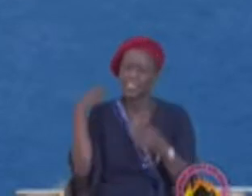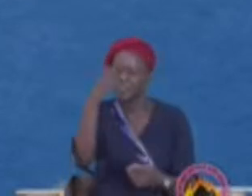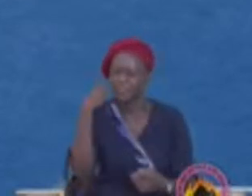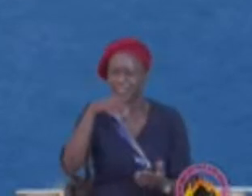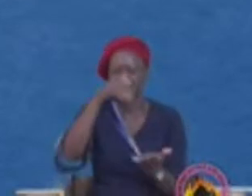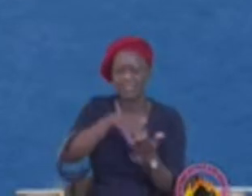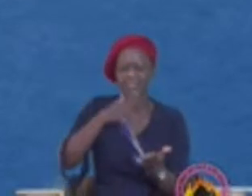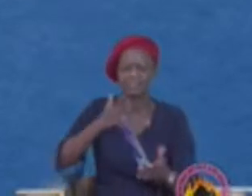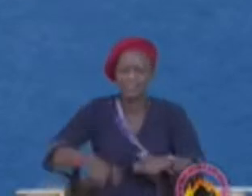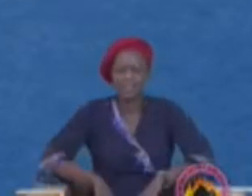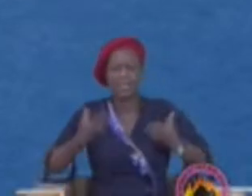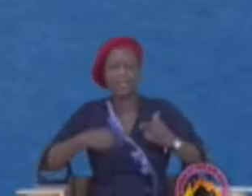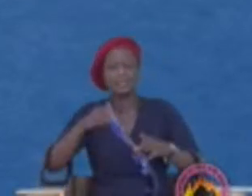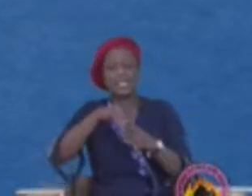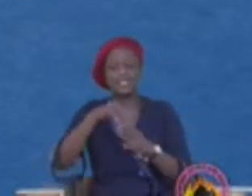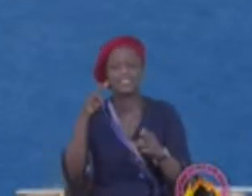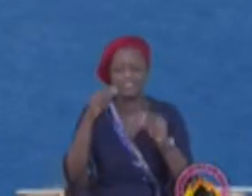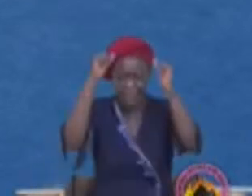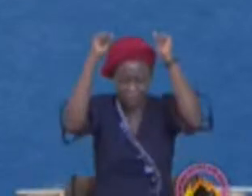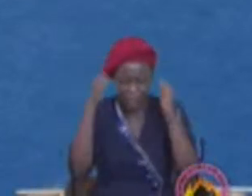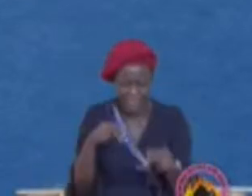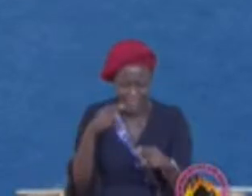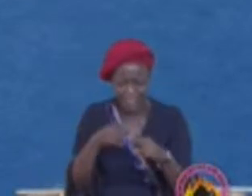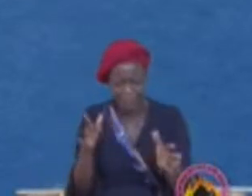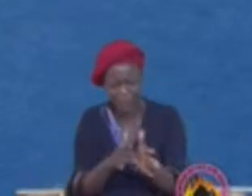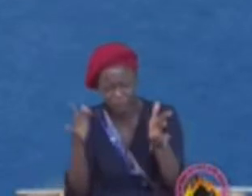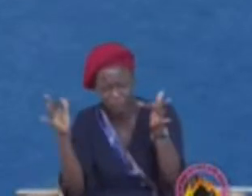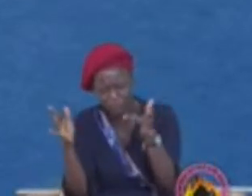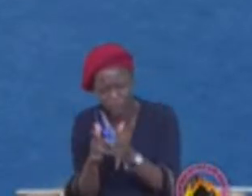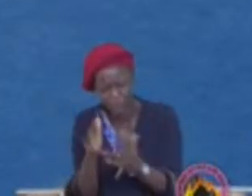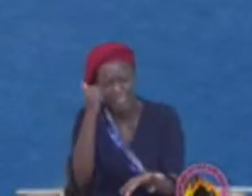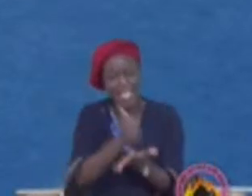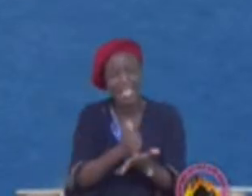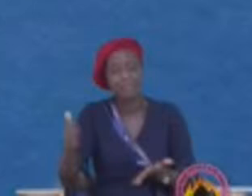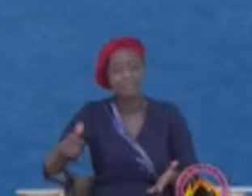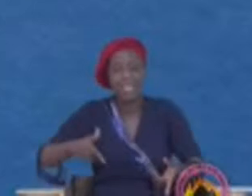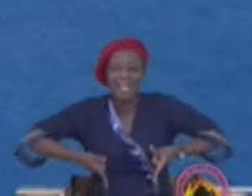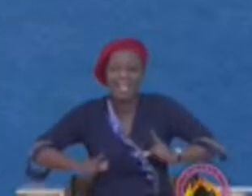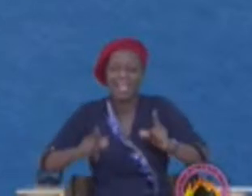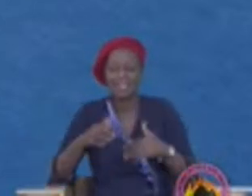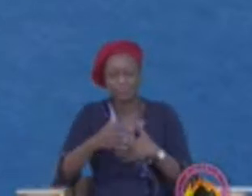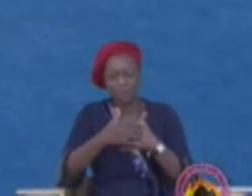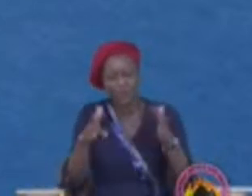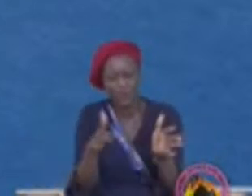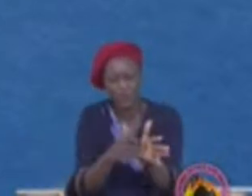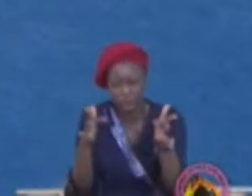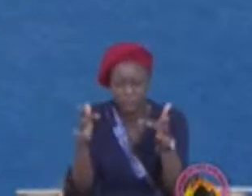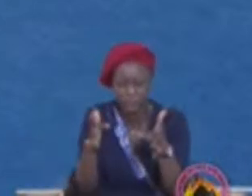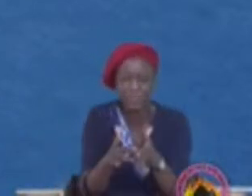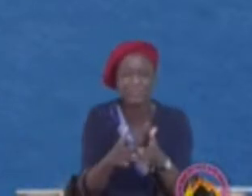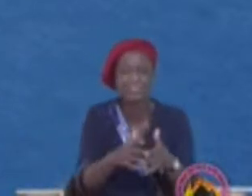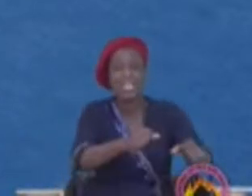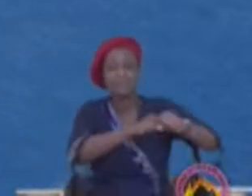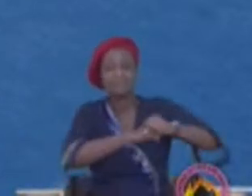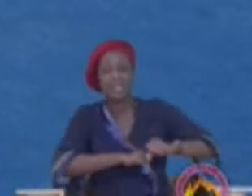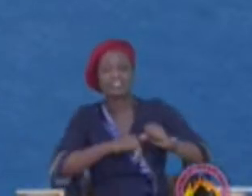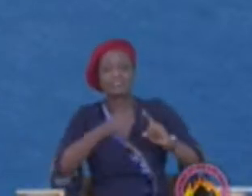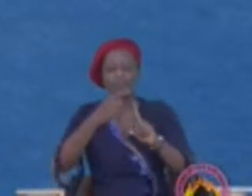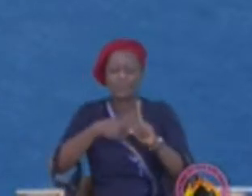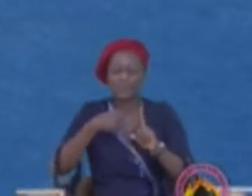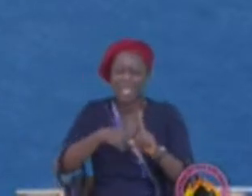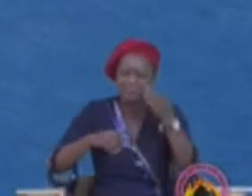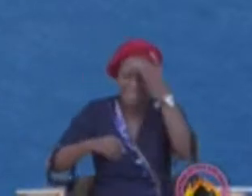my life. In the mighty name of Jesus. Let the blood of Jesus immunize me from every